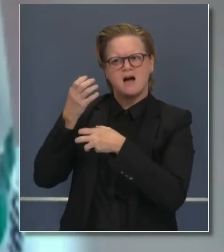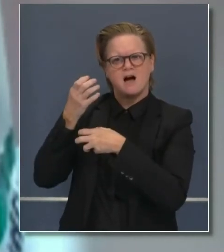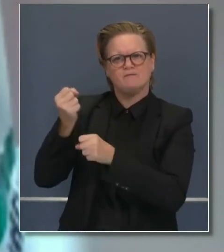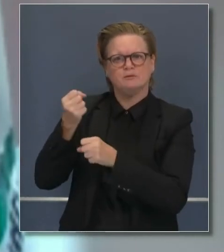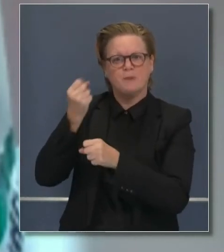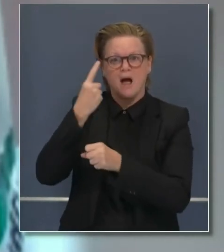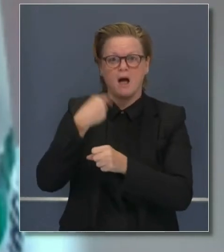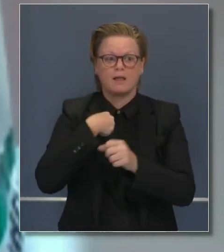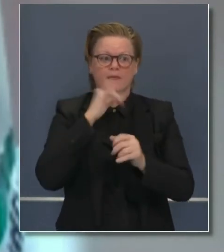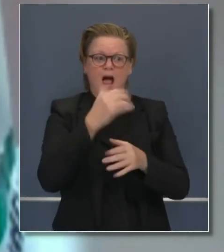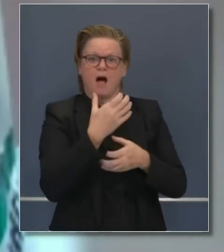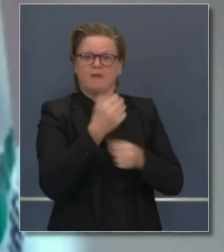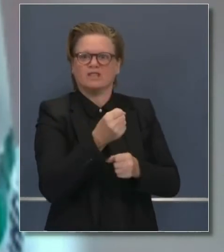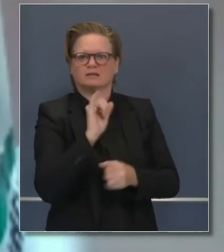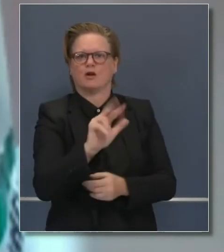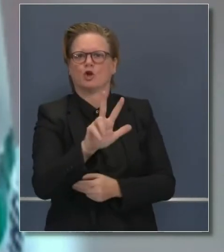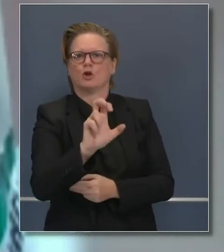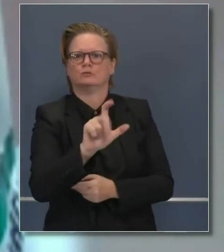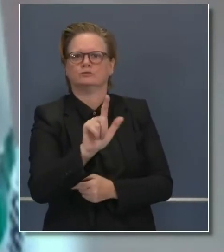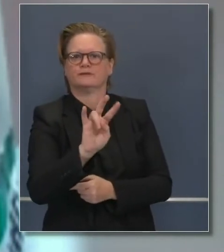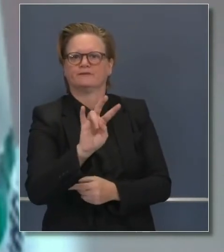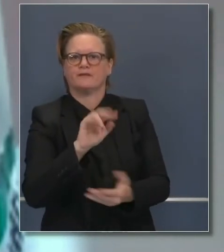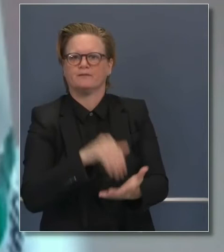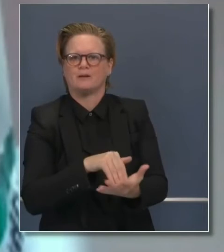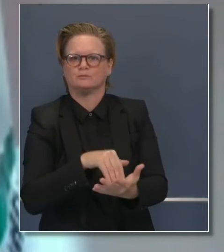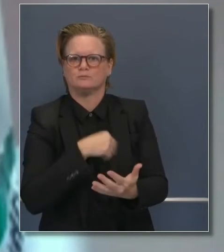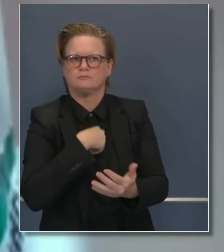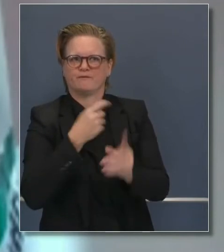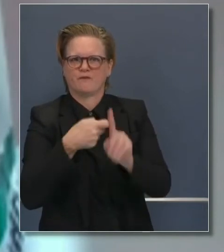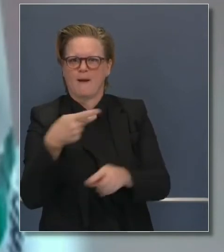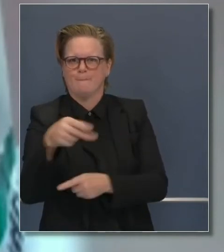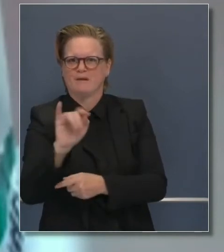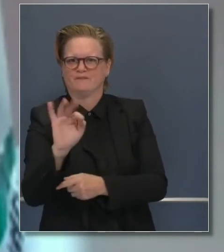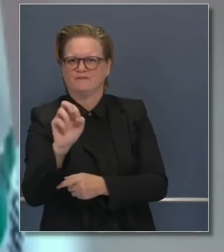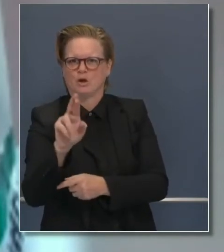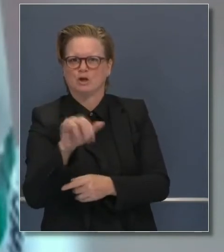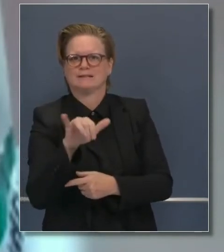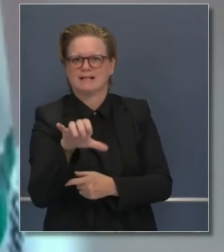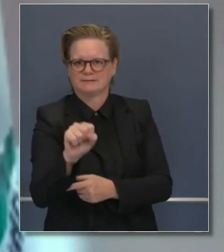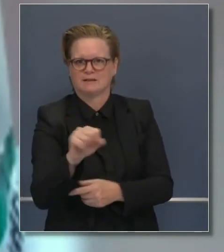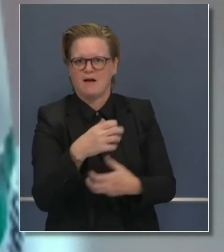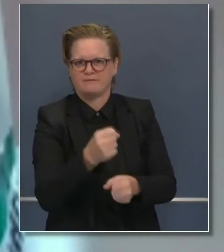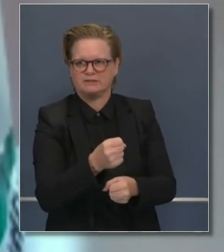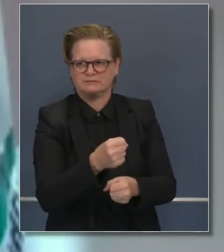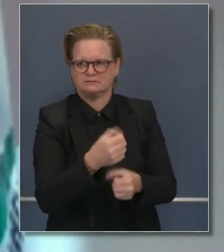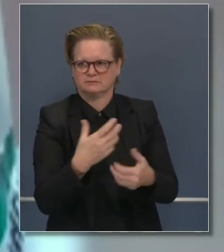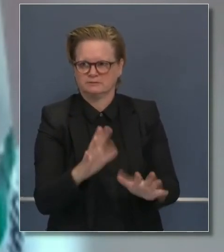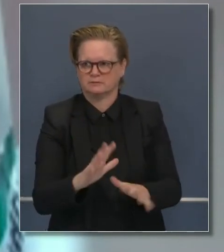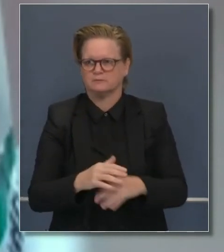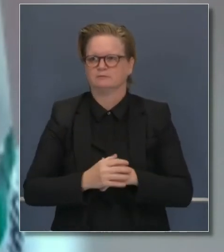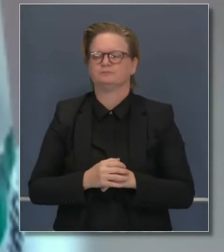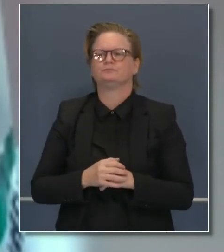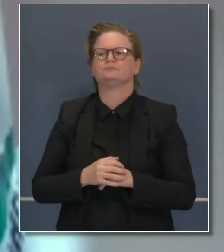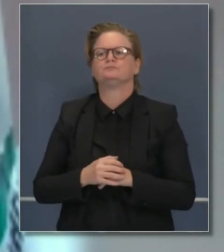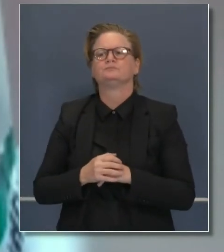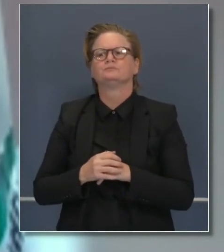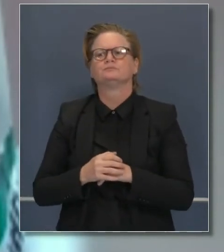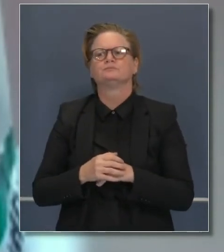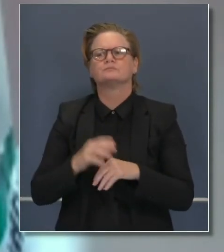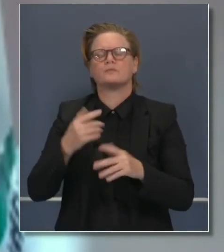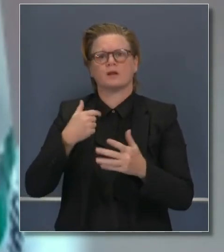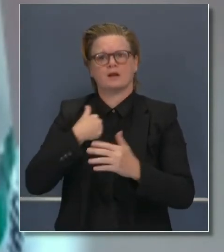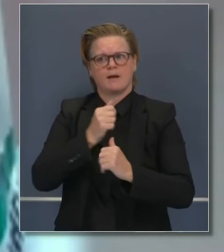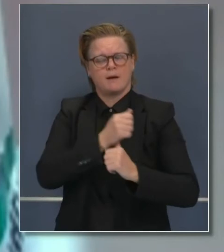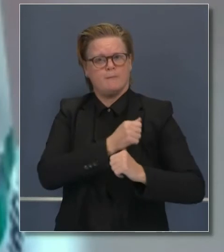build all of the strategies that we need. To your question about how prepared are we for this first